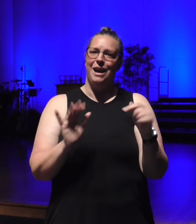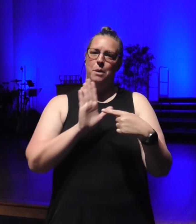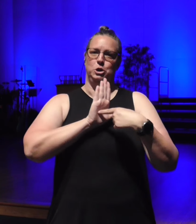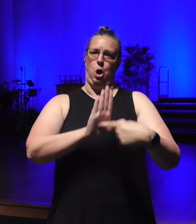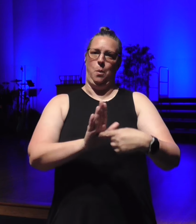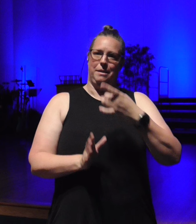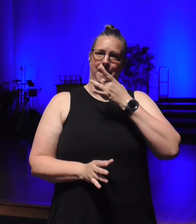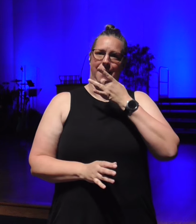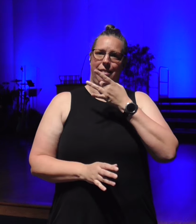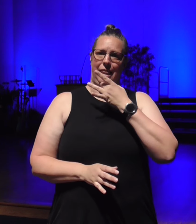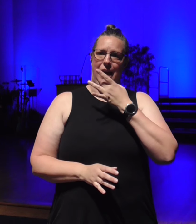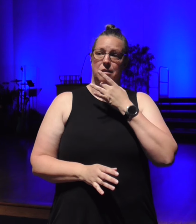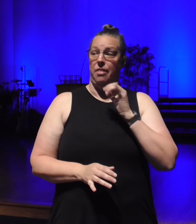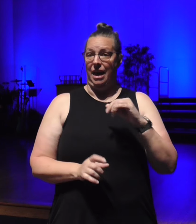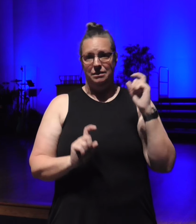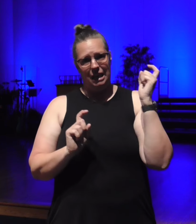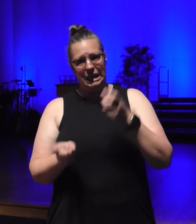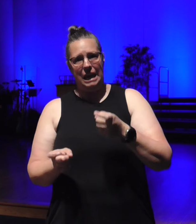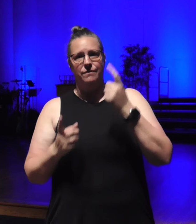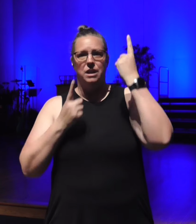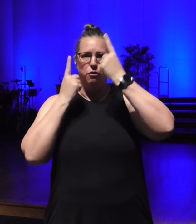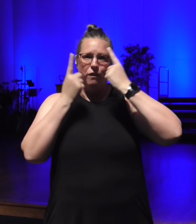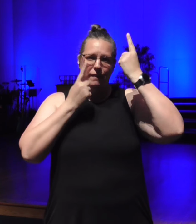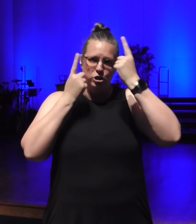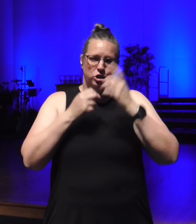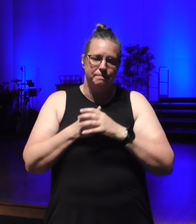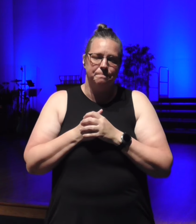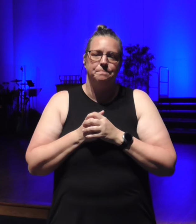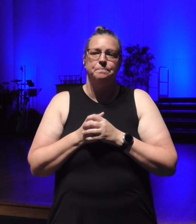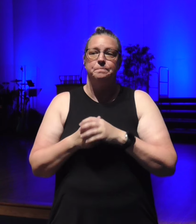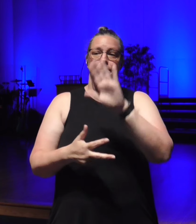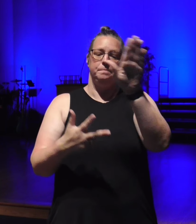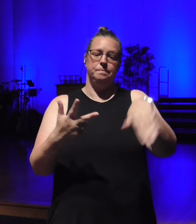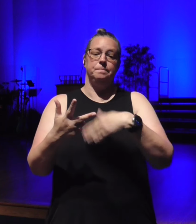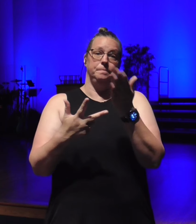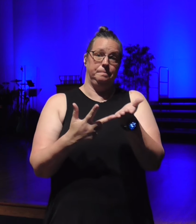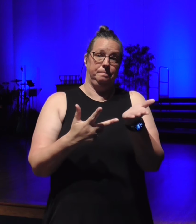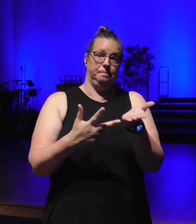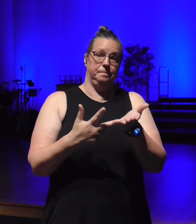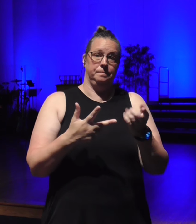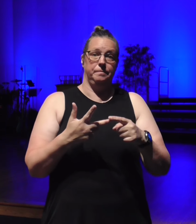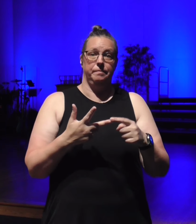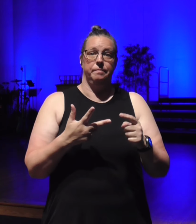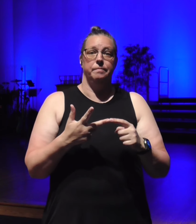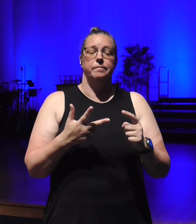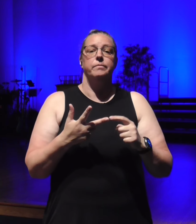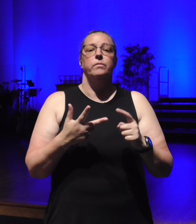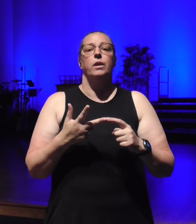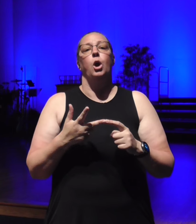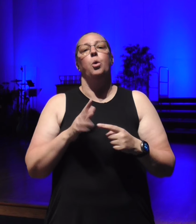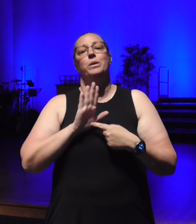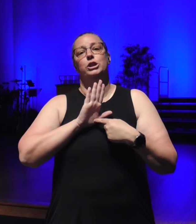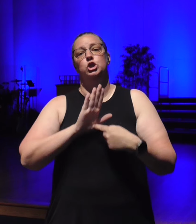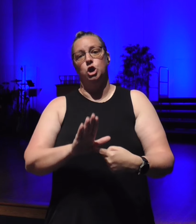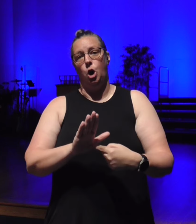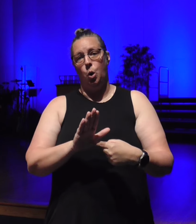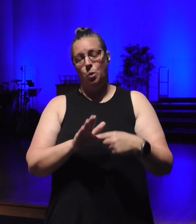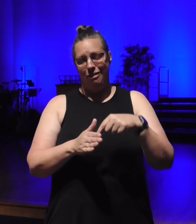us. This is the gift of reflection. Finally, we shape an expectation and a deeper awareness of